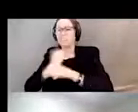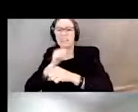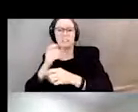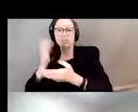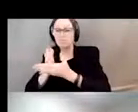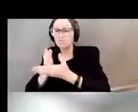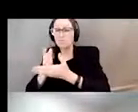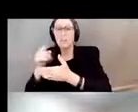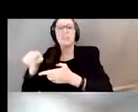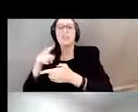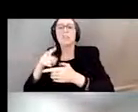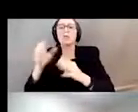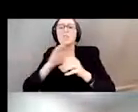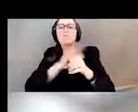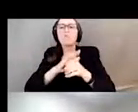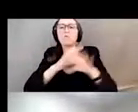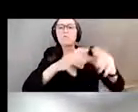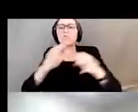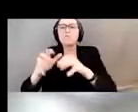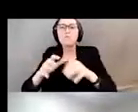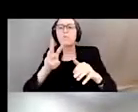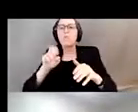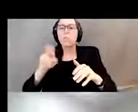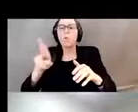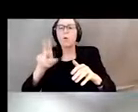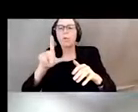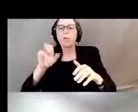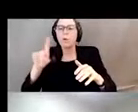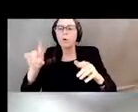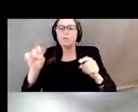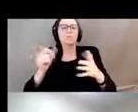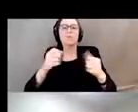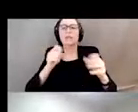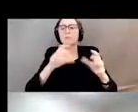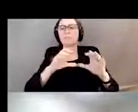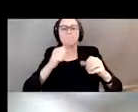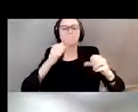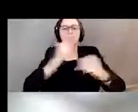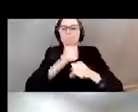consolidate their own power and then fight with each other instead of trying to form a unified government.